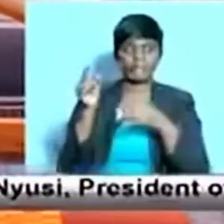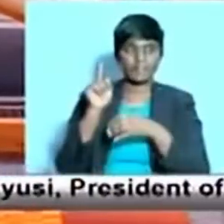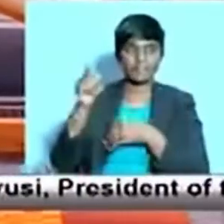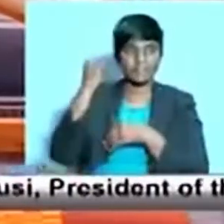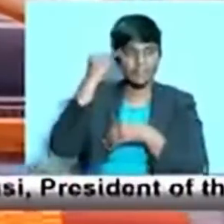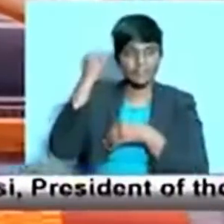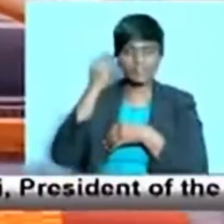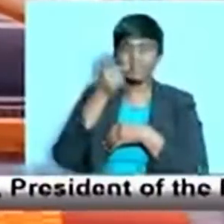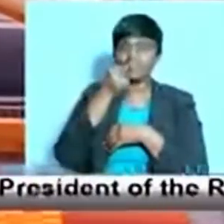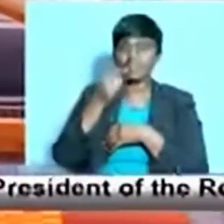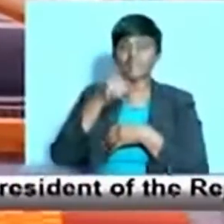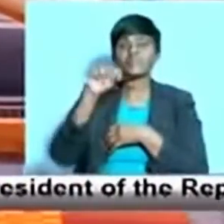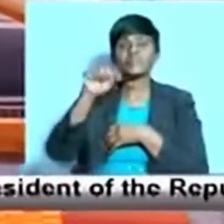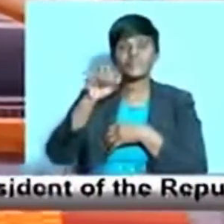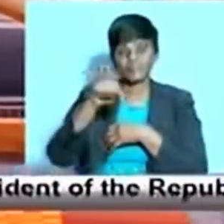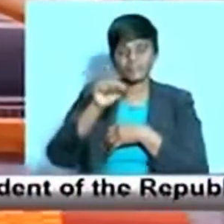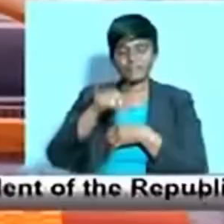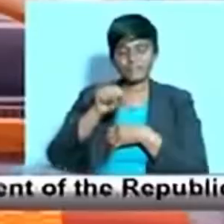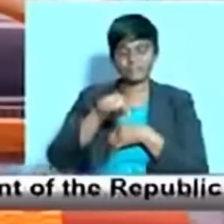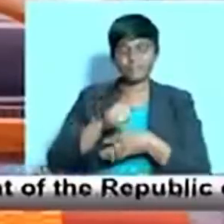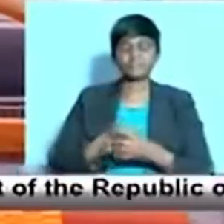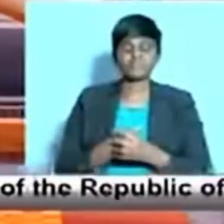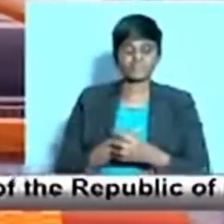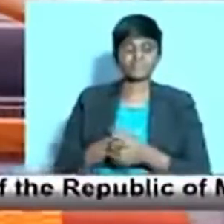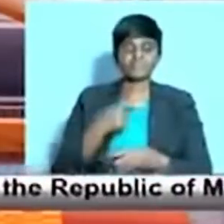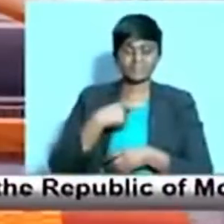are of that opinion say aye.